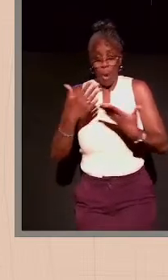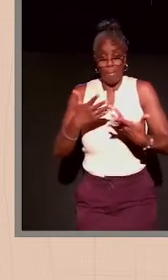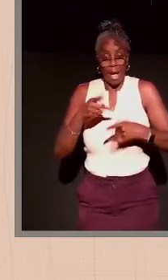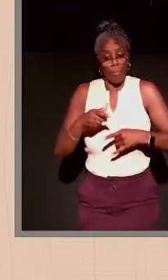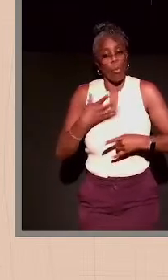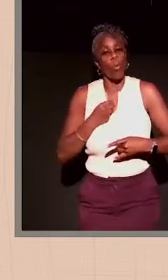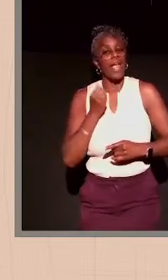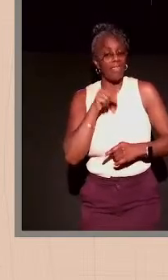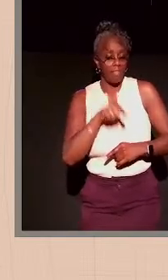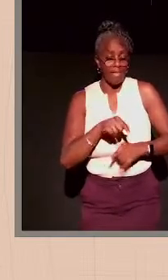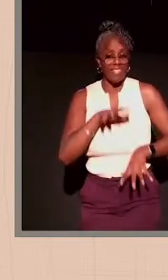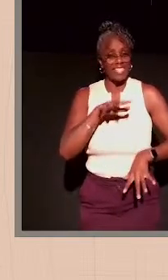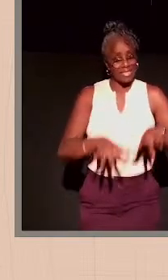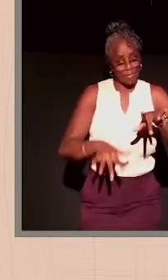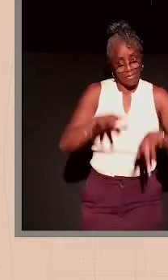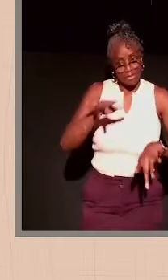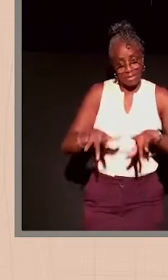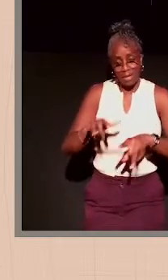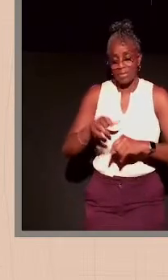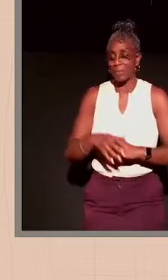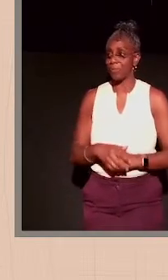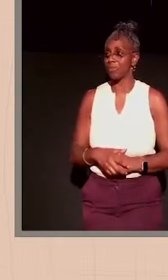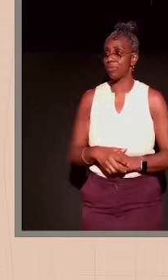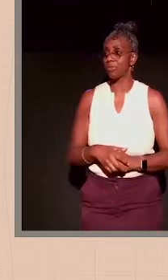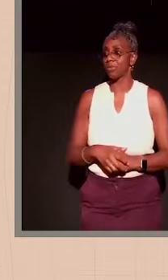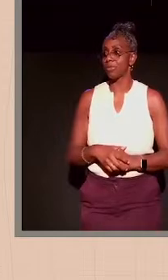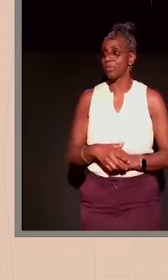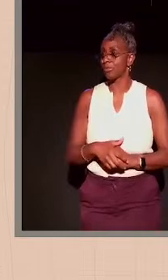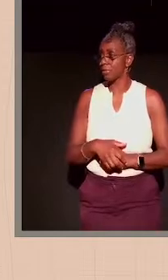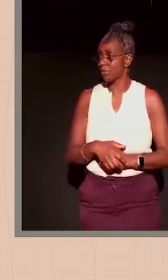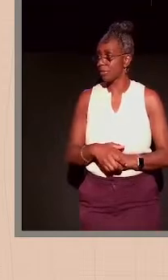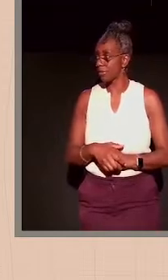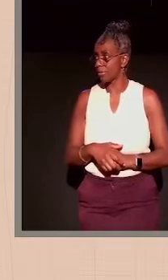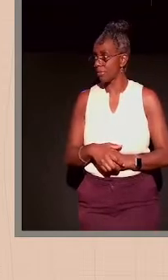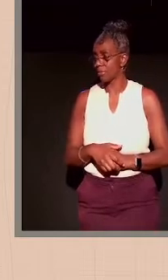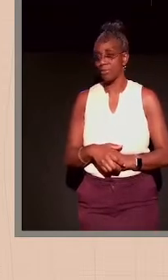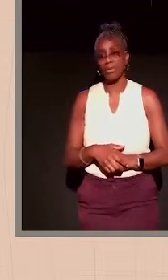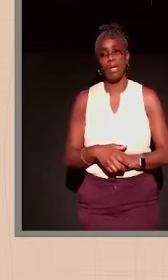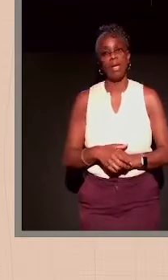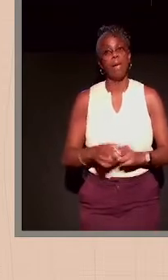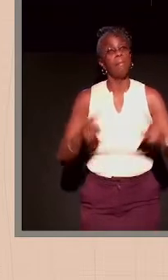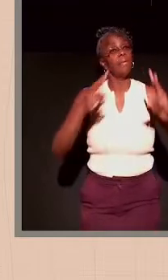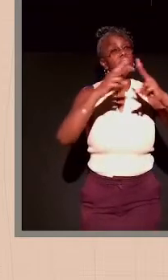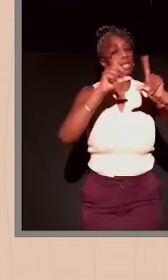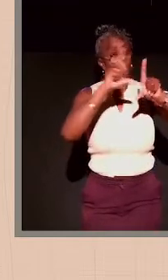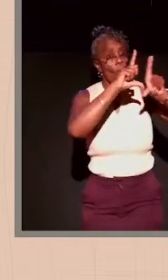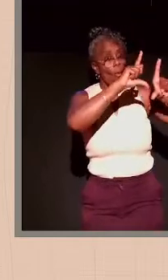synthesizer. One of the things that I built into double wadded